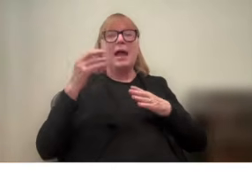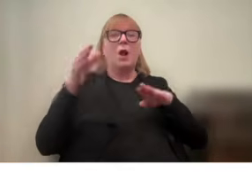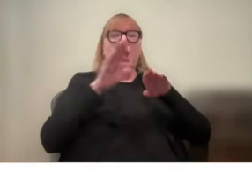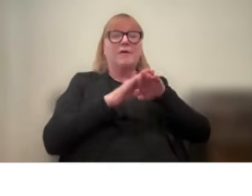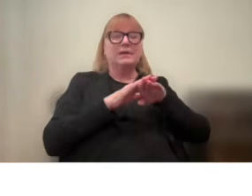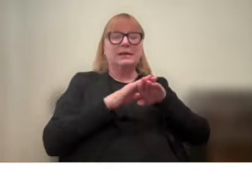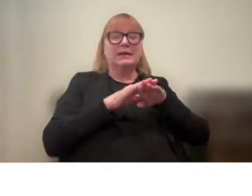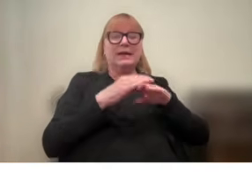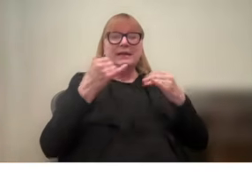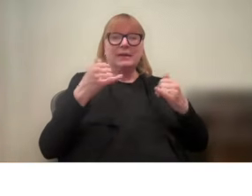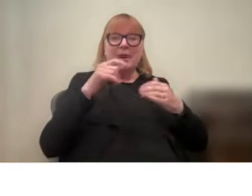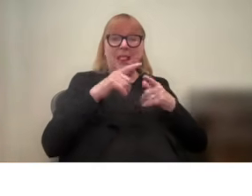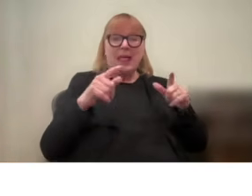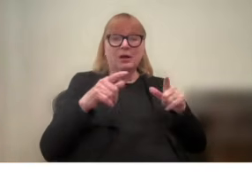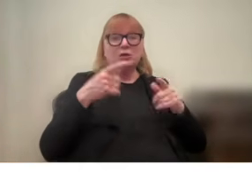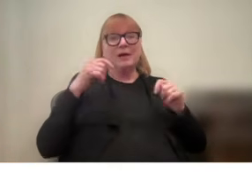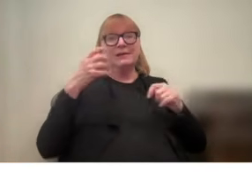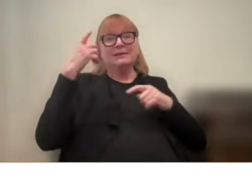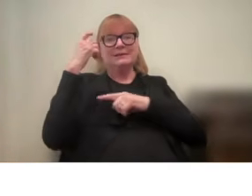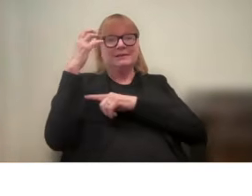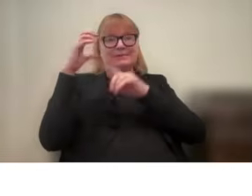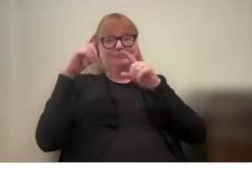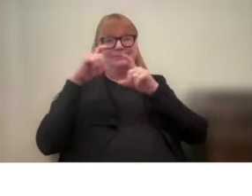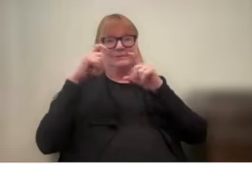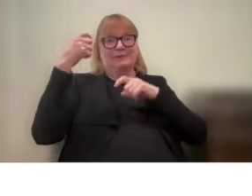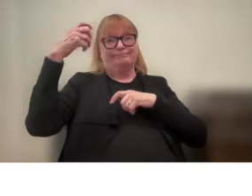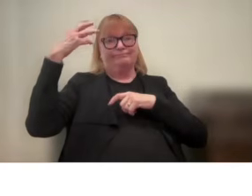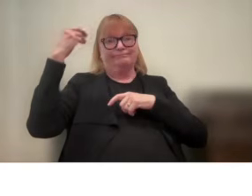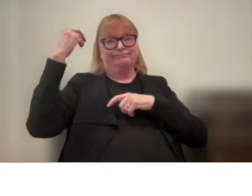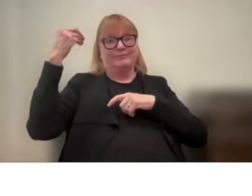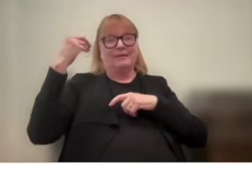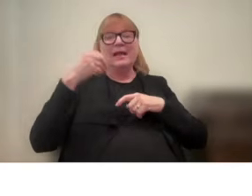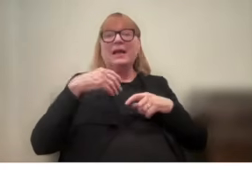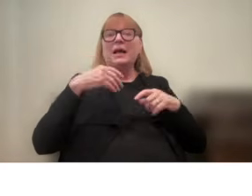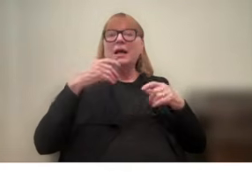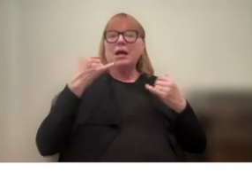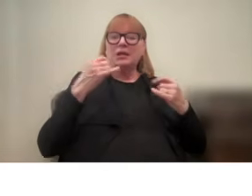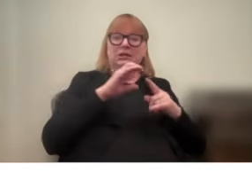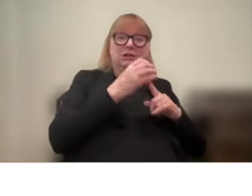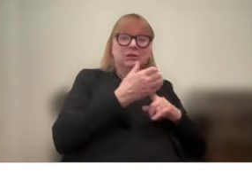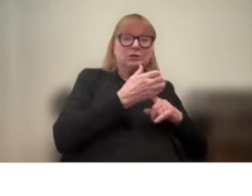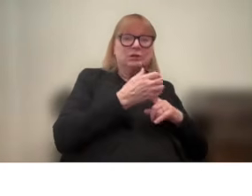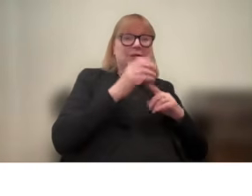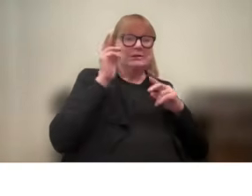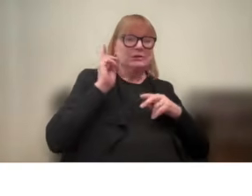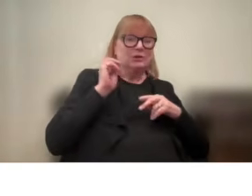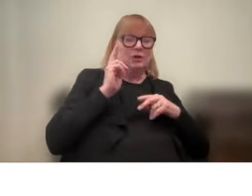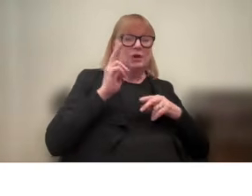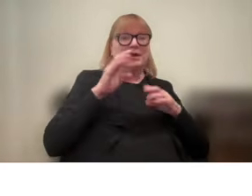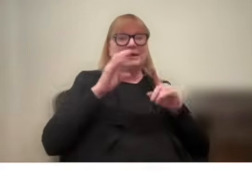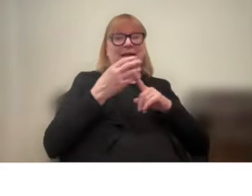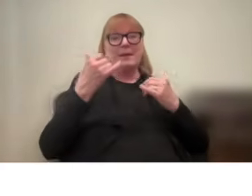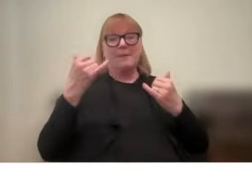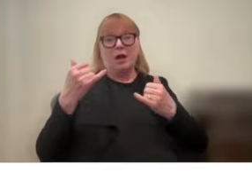contemporary language, trying to take a selfie, juxtaposing historical content with modern digital culture. It